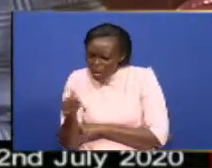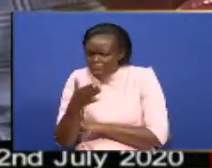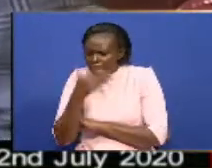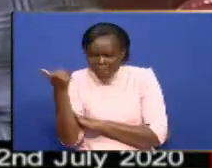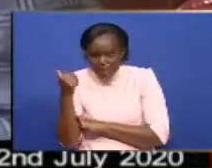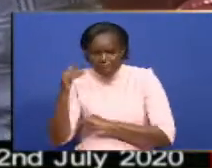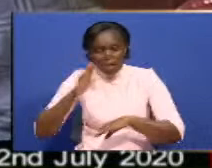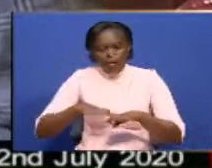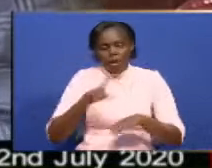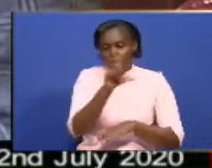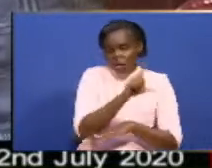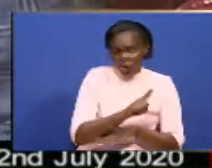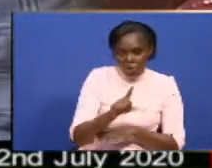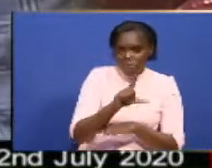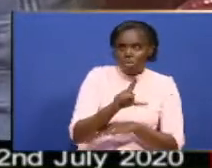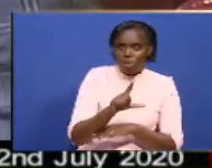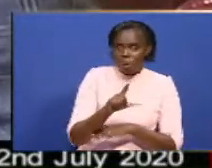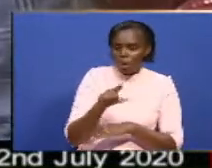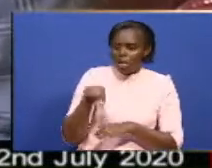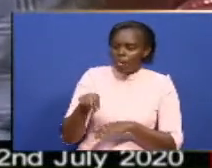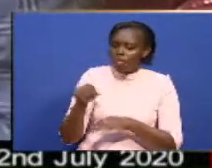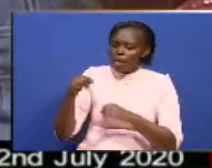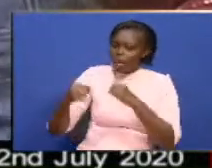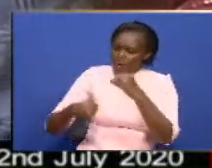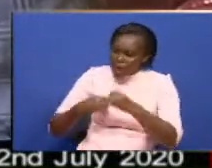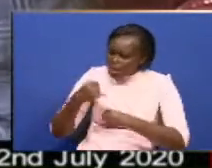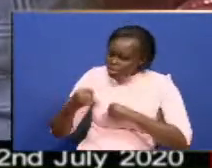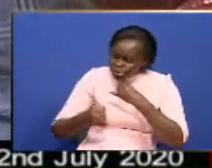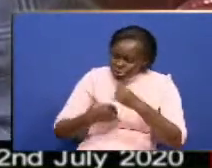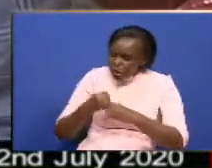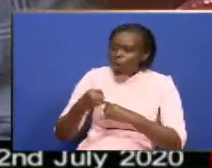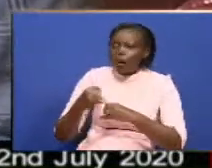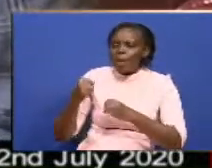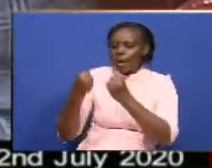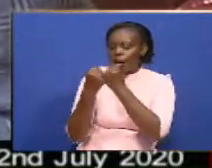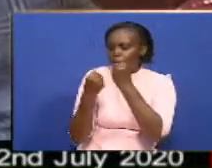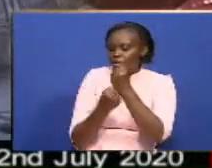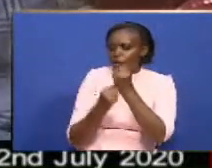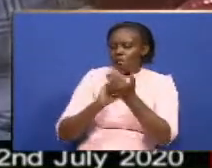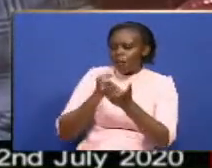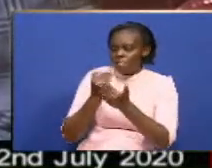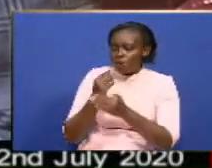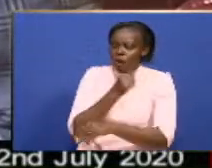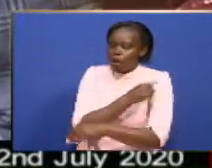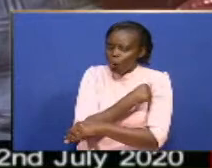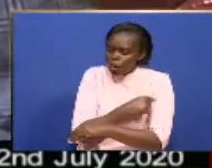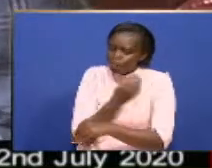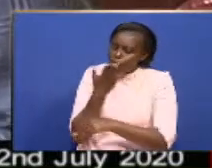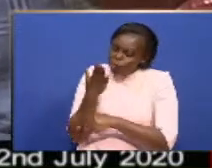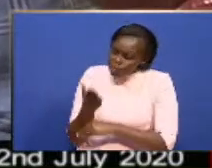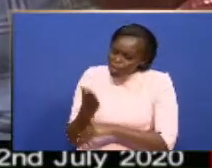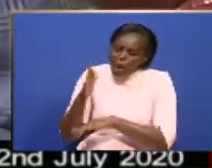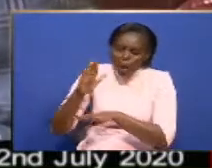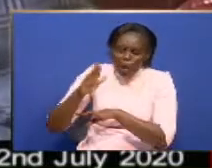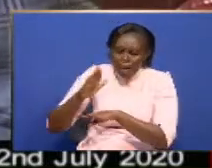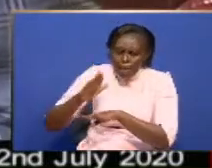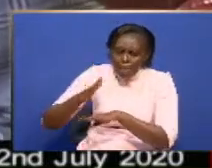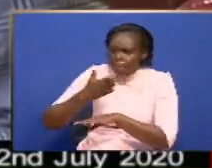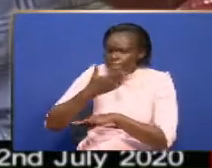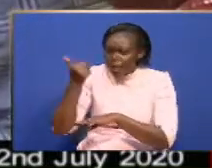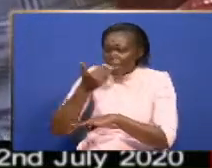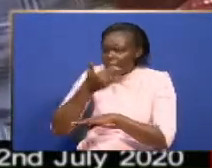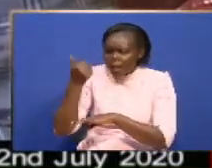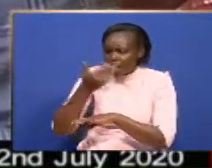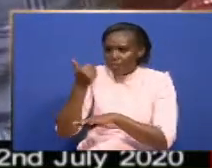Indeed, the facilities that they enjoy, be it the schools that are donor funded, the hospitals and the like, they are better than the existing